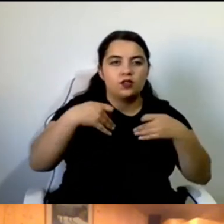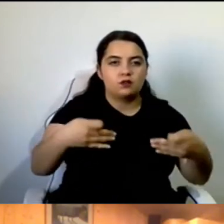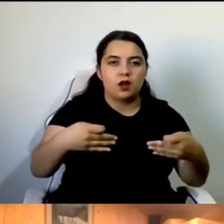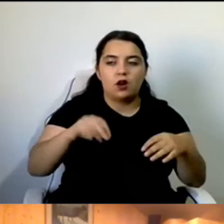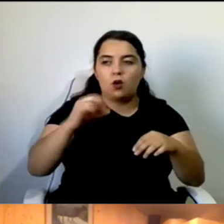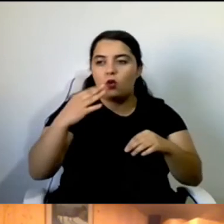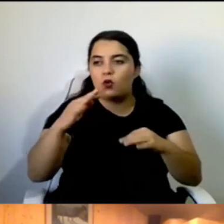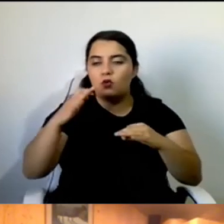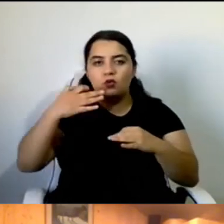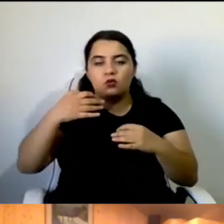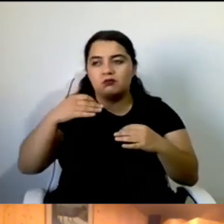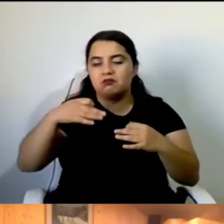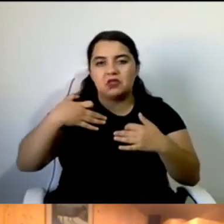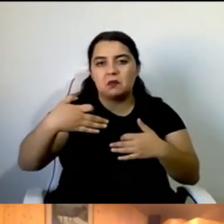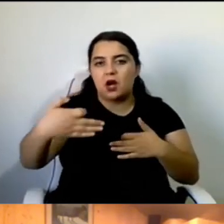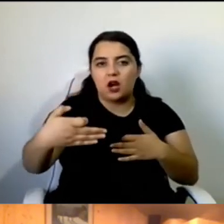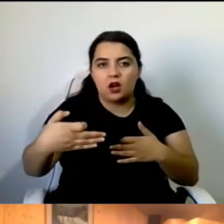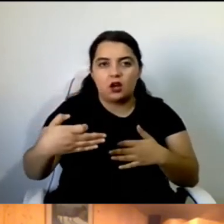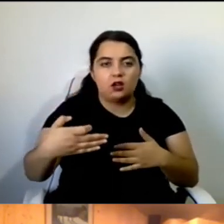support. And we could then